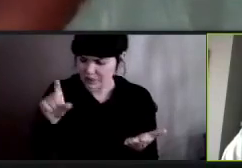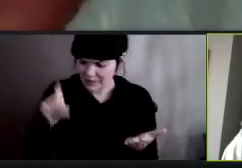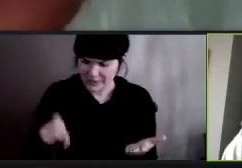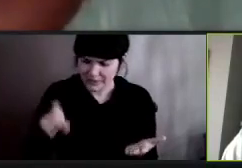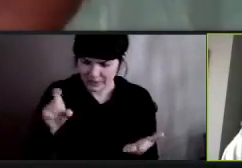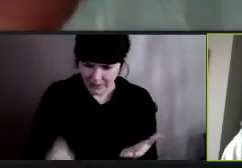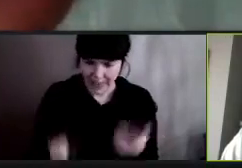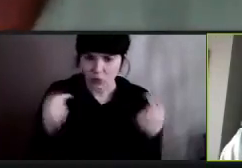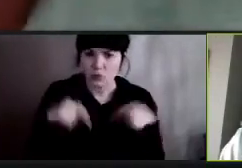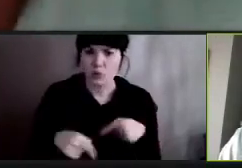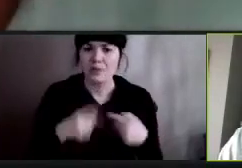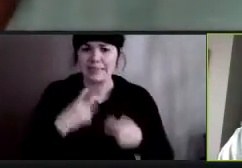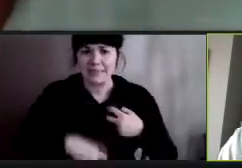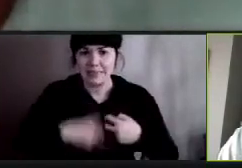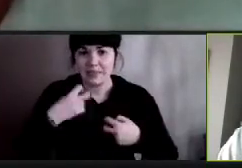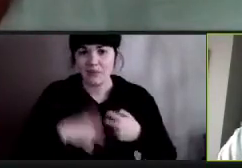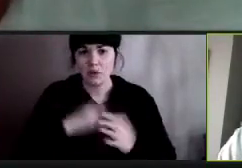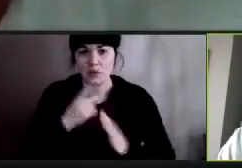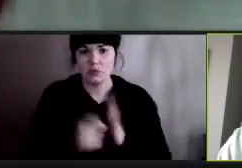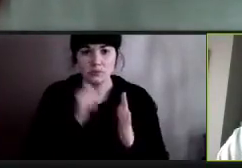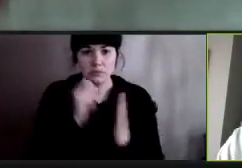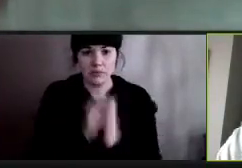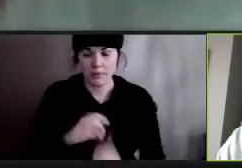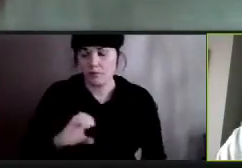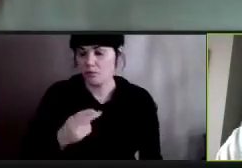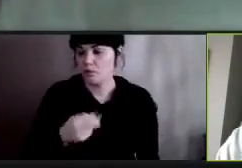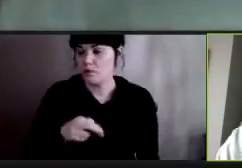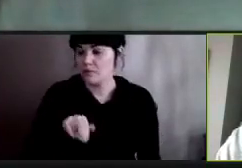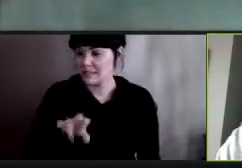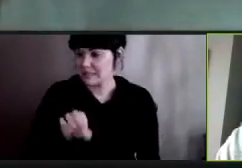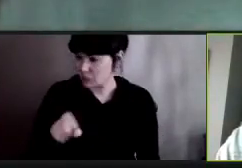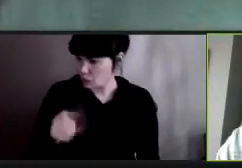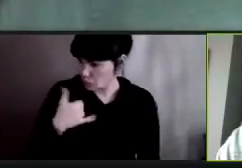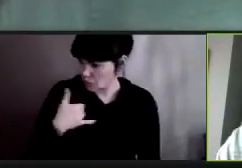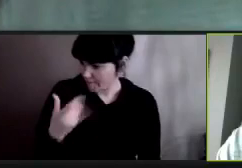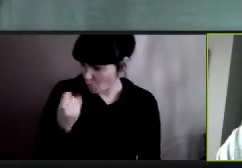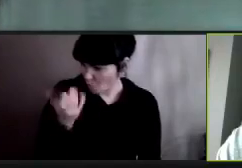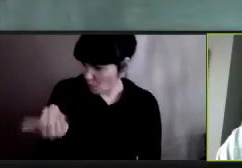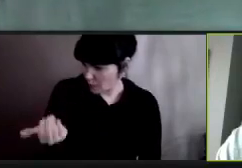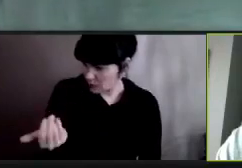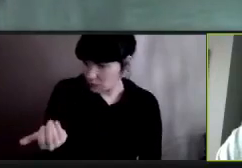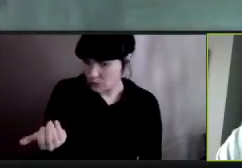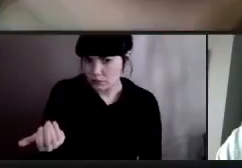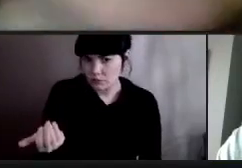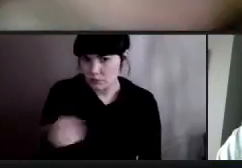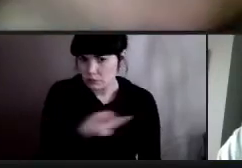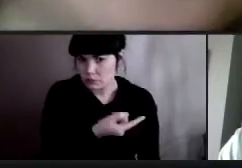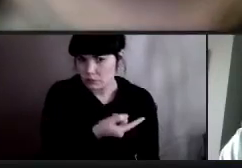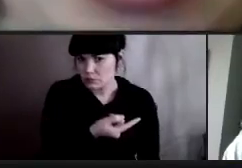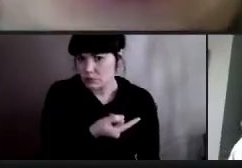So, Christine, do you got a question? Or you got something for Ms. Arlisa?